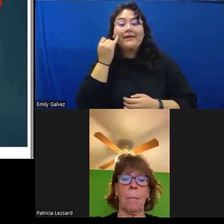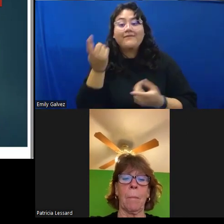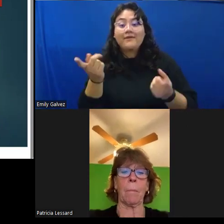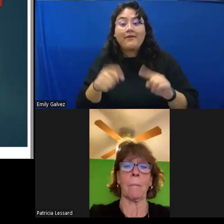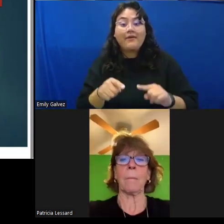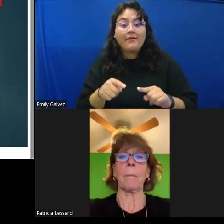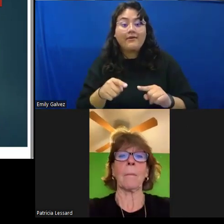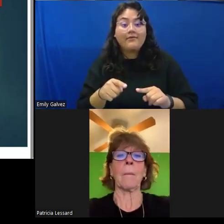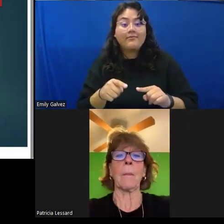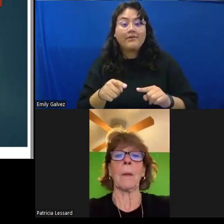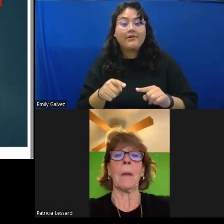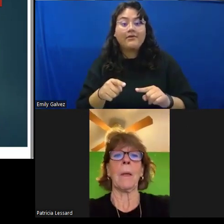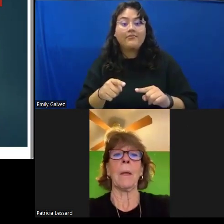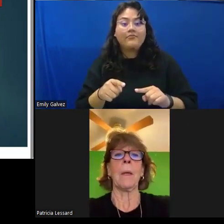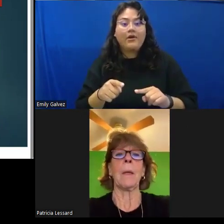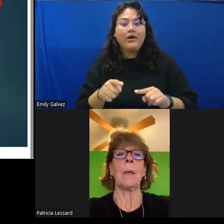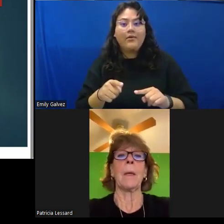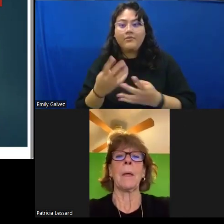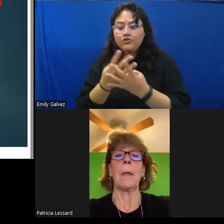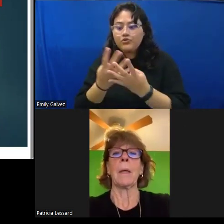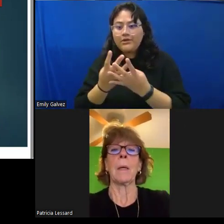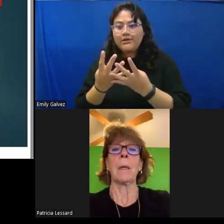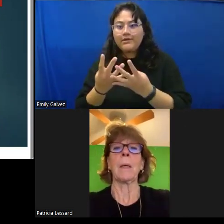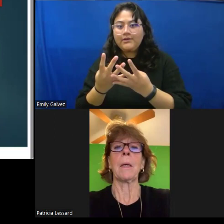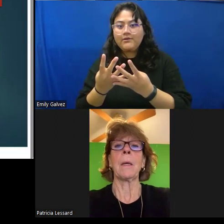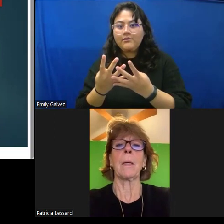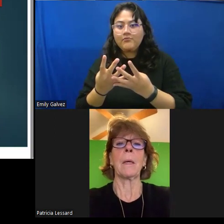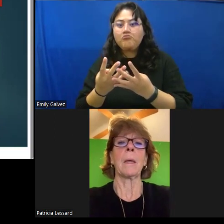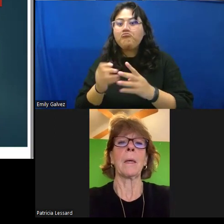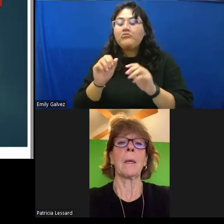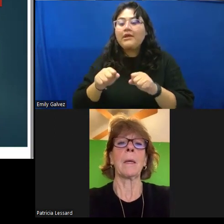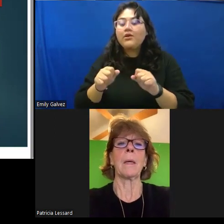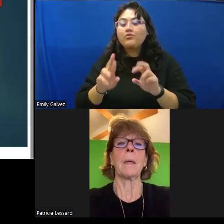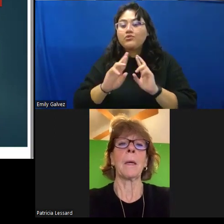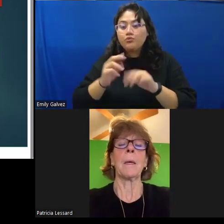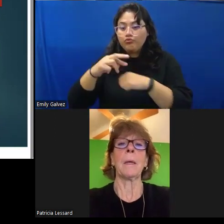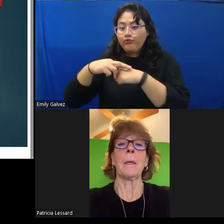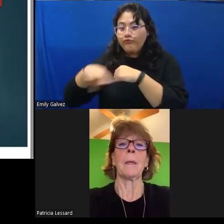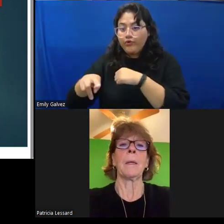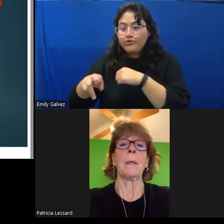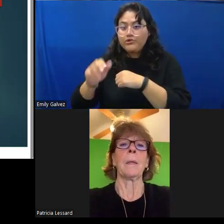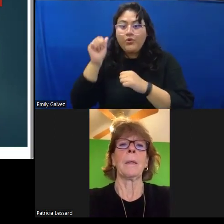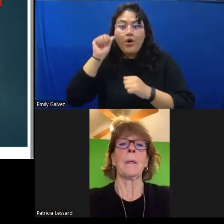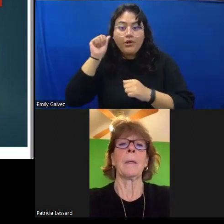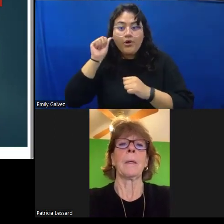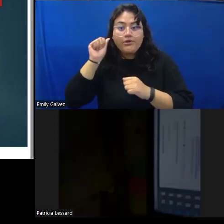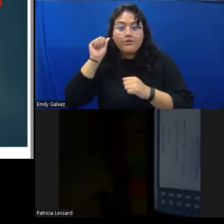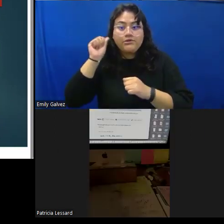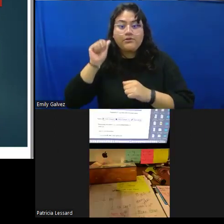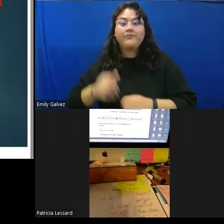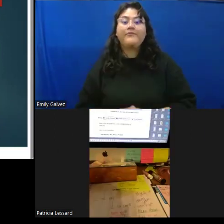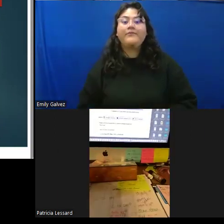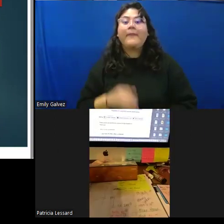office, they should do that. And if not, they can refer to audiology. If there is infection or